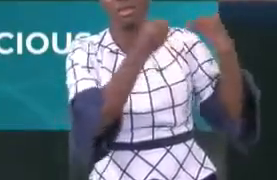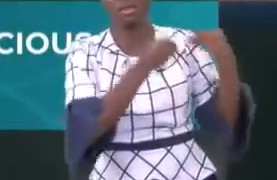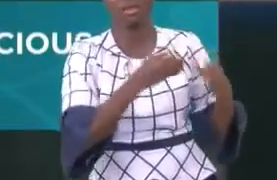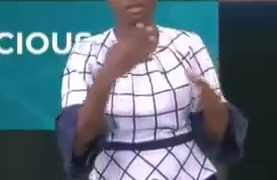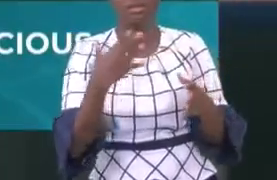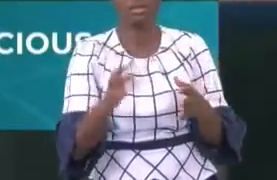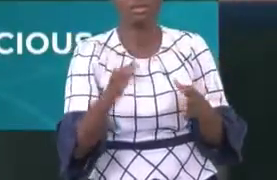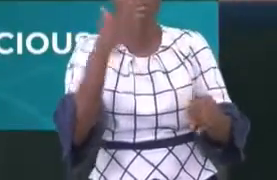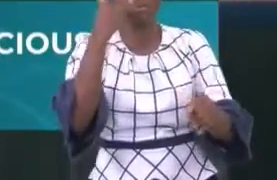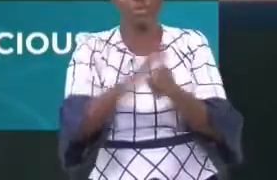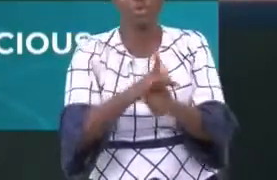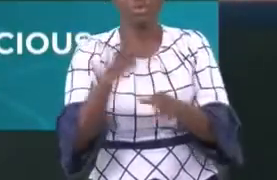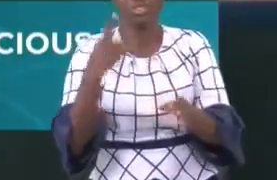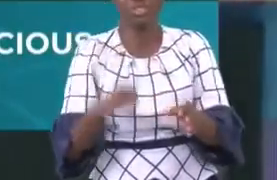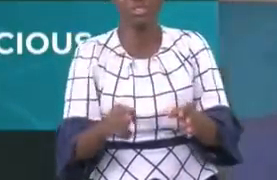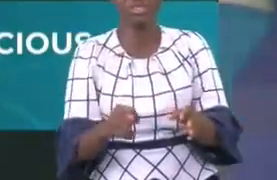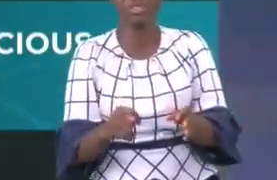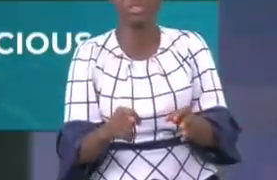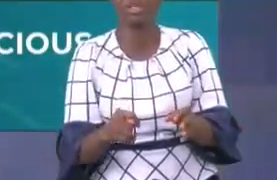then